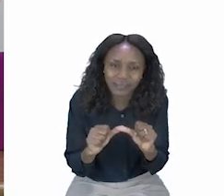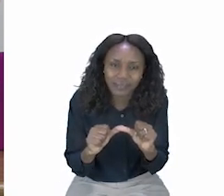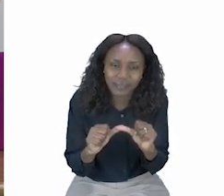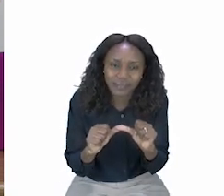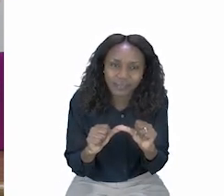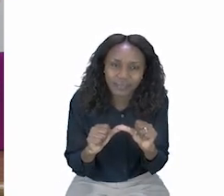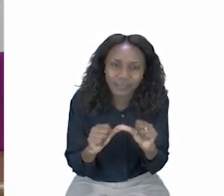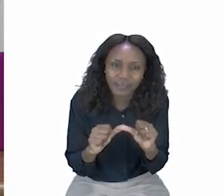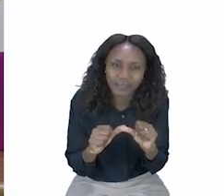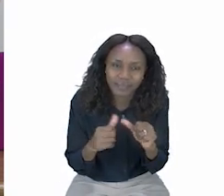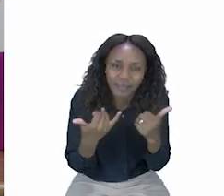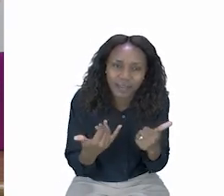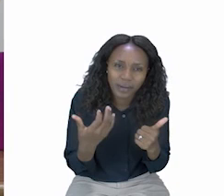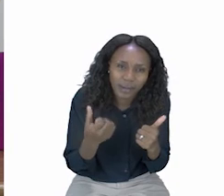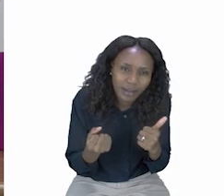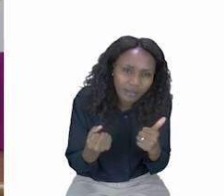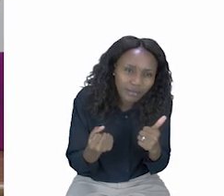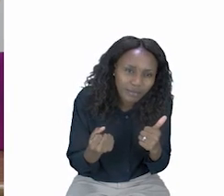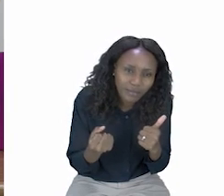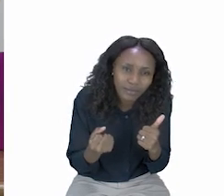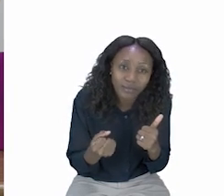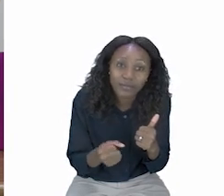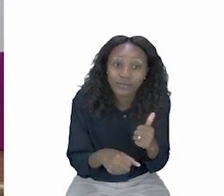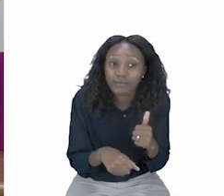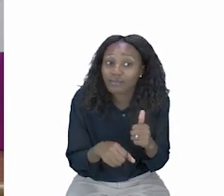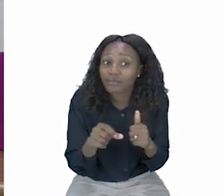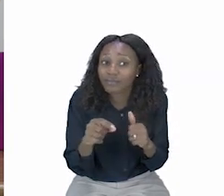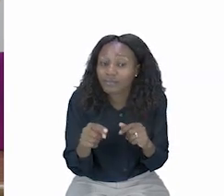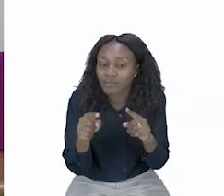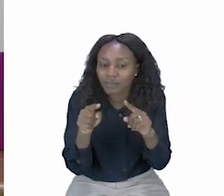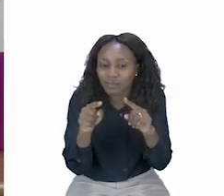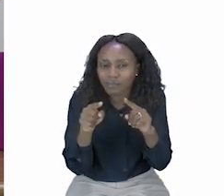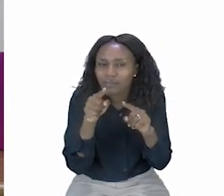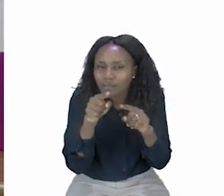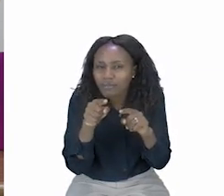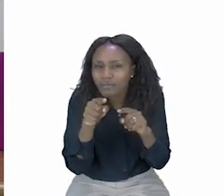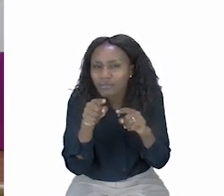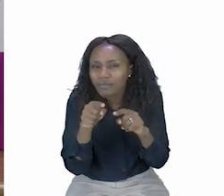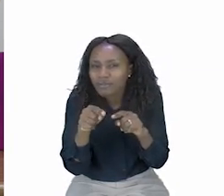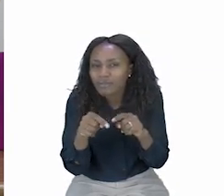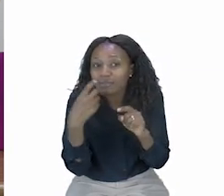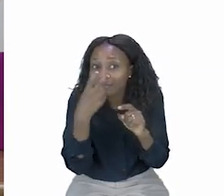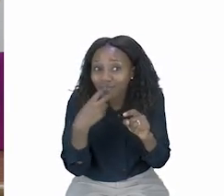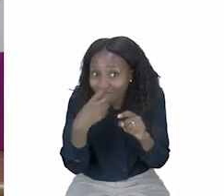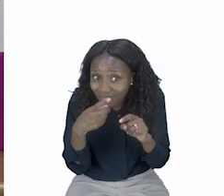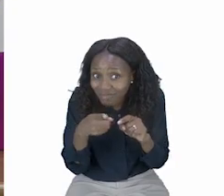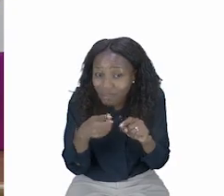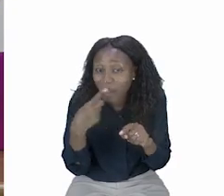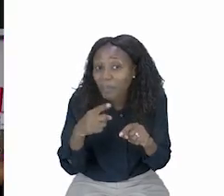We have the word octagon. Everybody, let's say